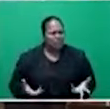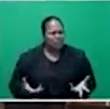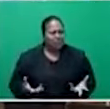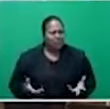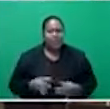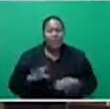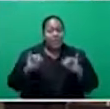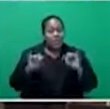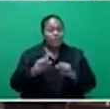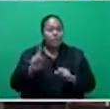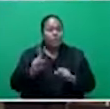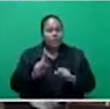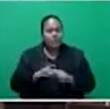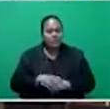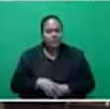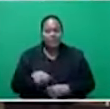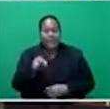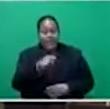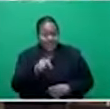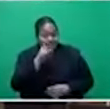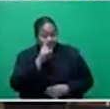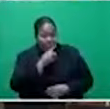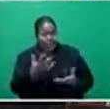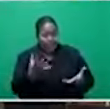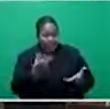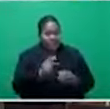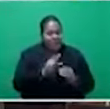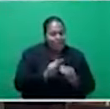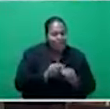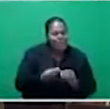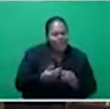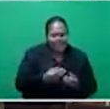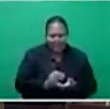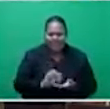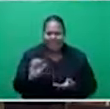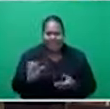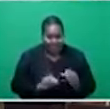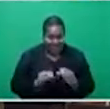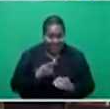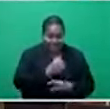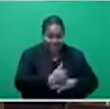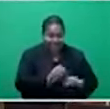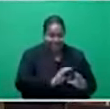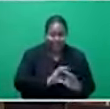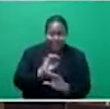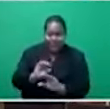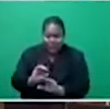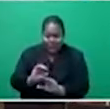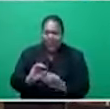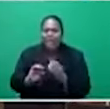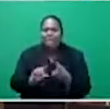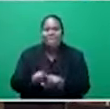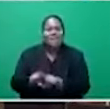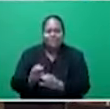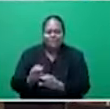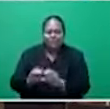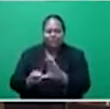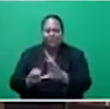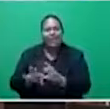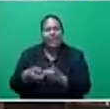big deal is, sir, is that these people will now have extra money to go and buy. So what he's saying, people don't go to shops.